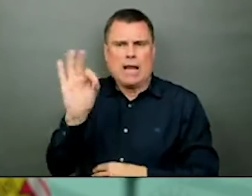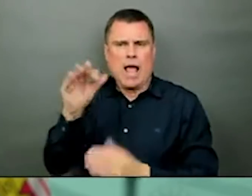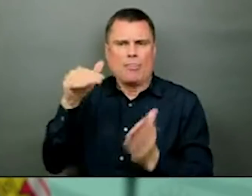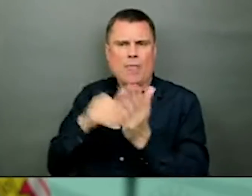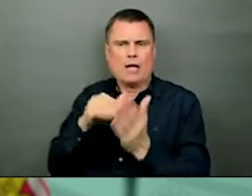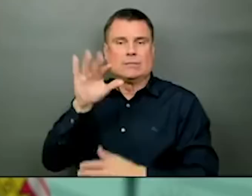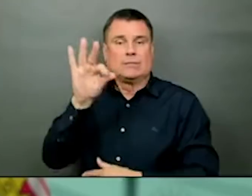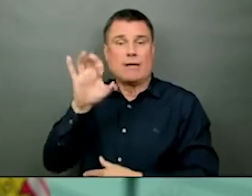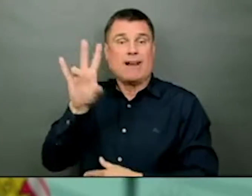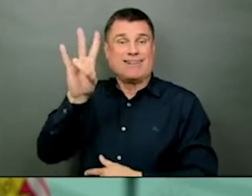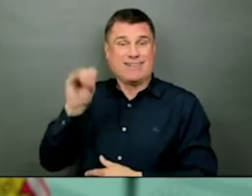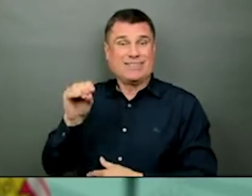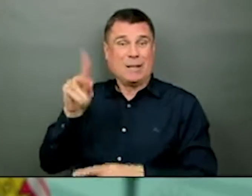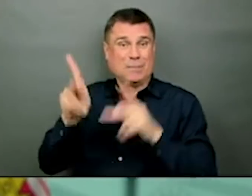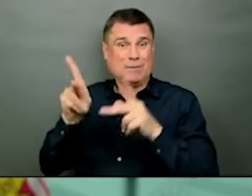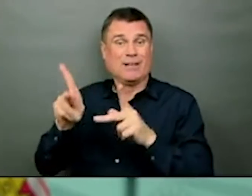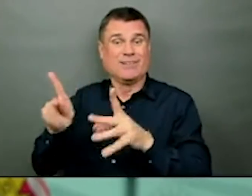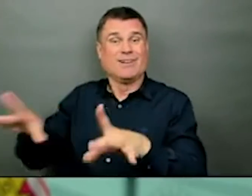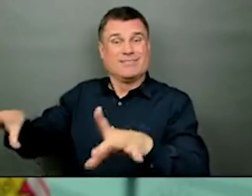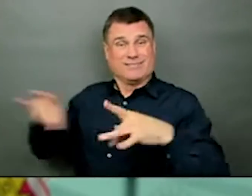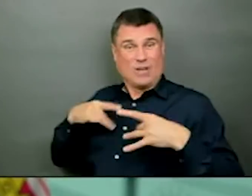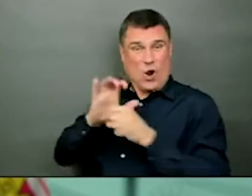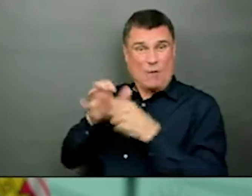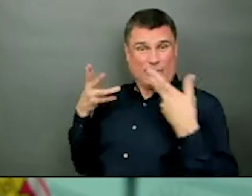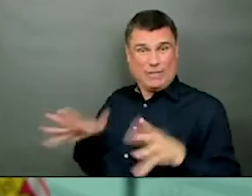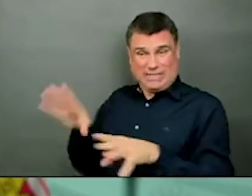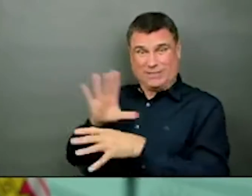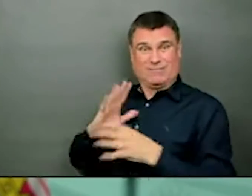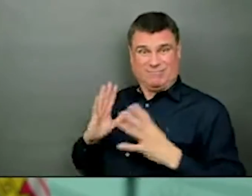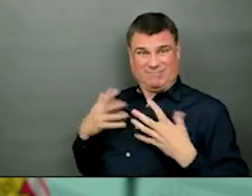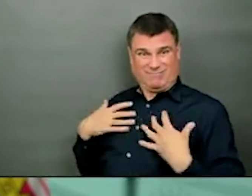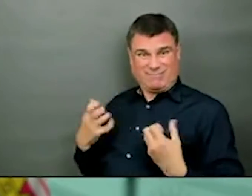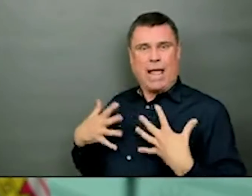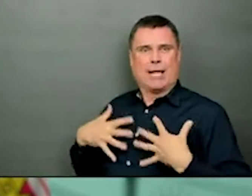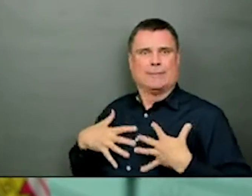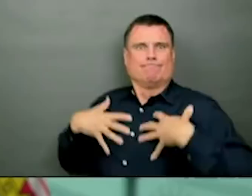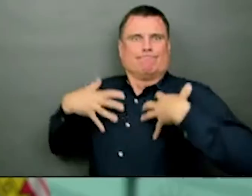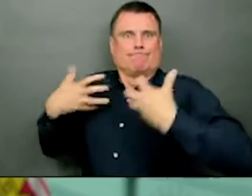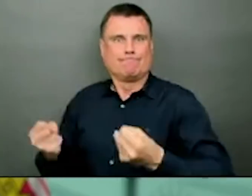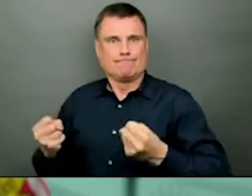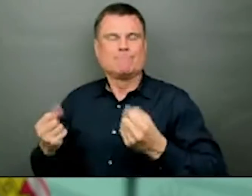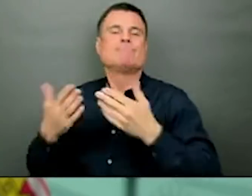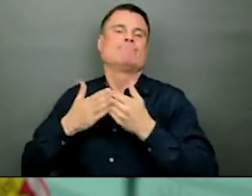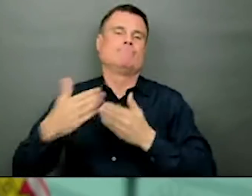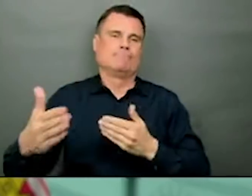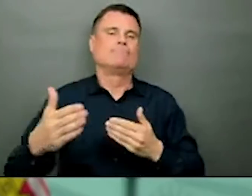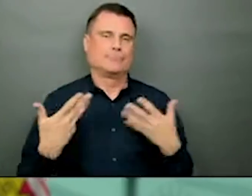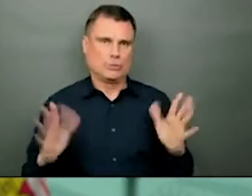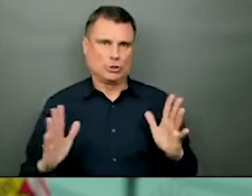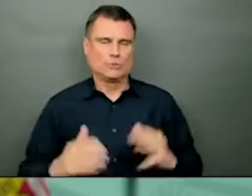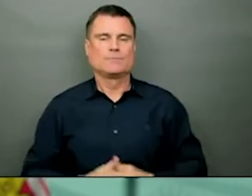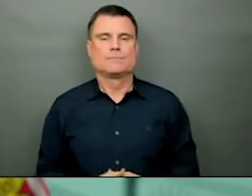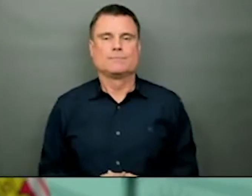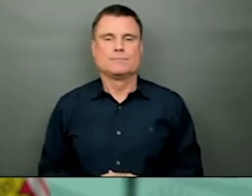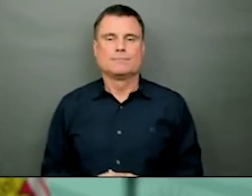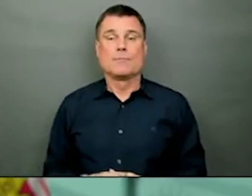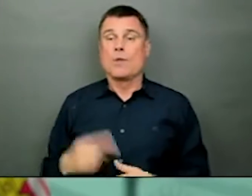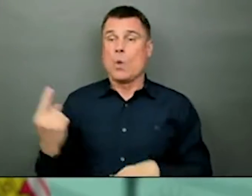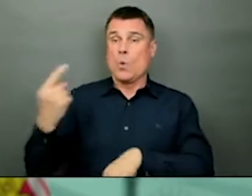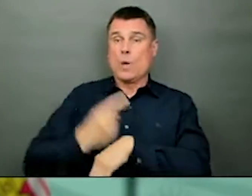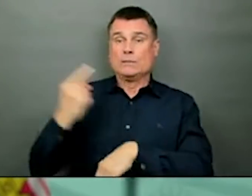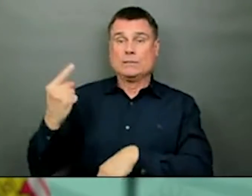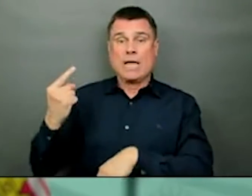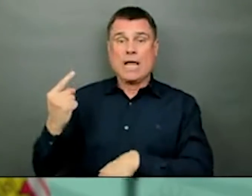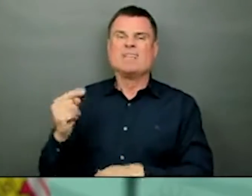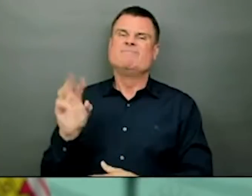69,970 people in British Columbia have fully recovered from COVID-19. In the last since the last reporting period, we have 6 new